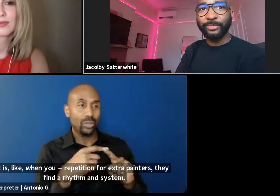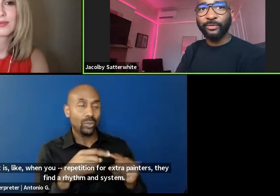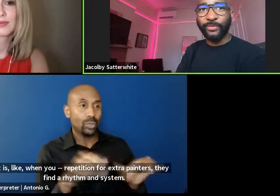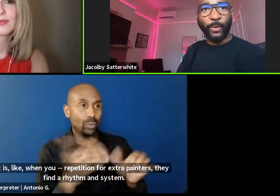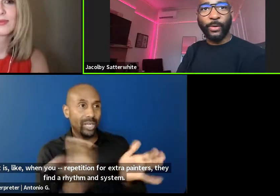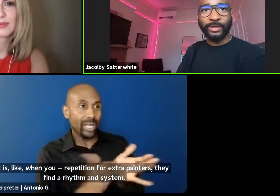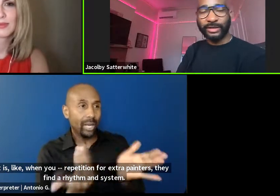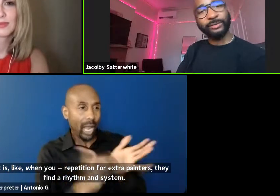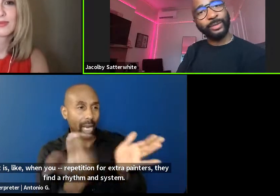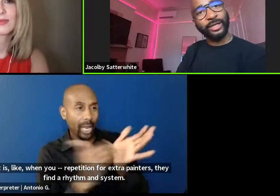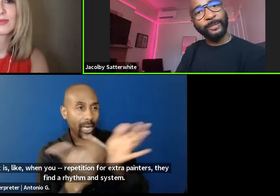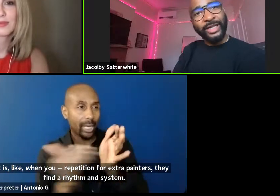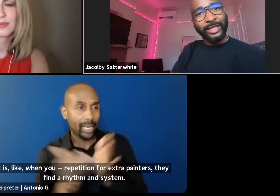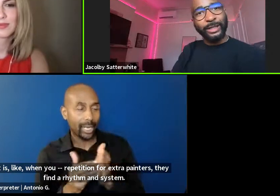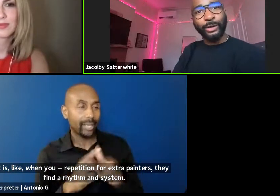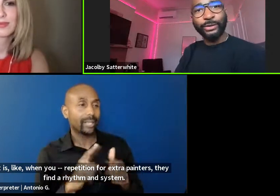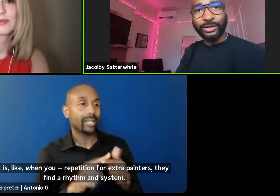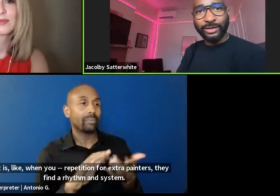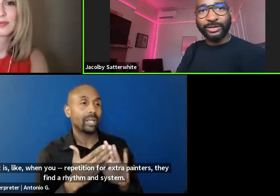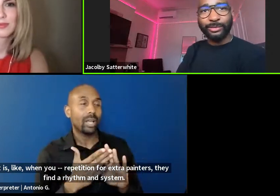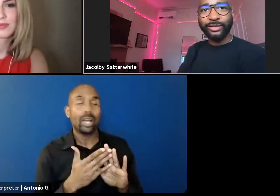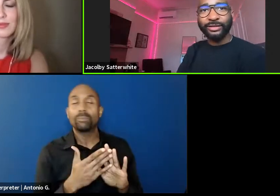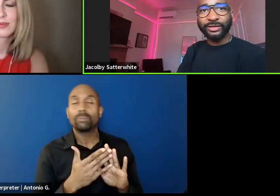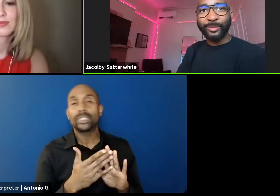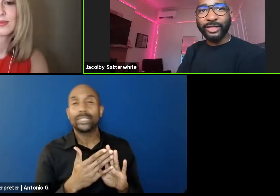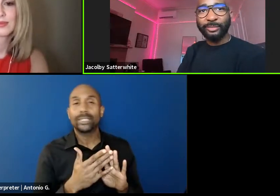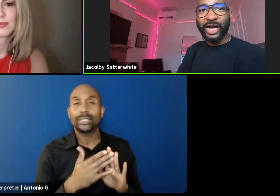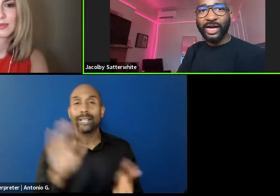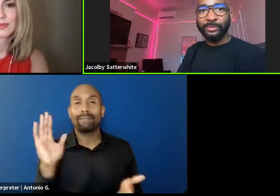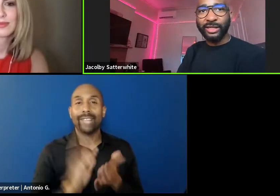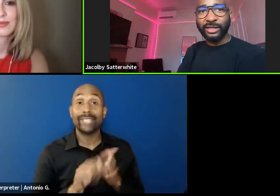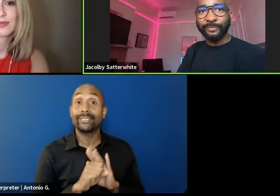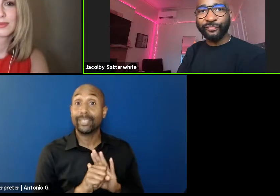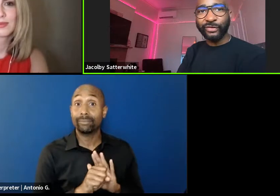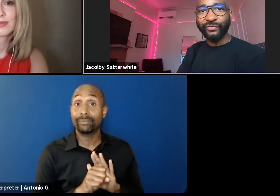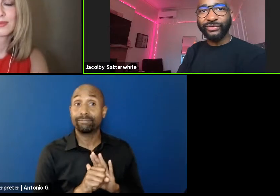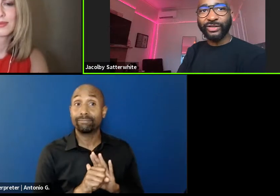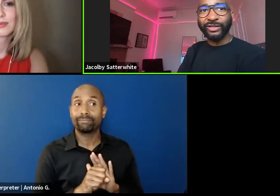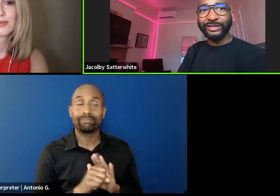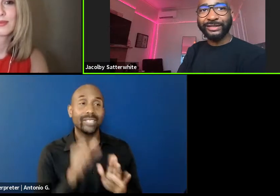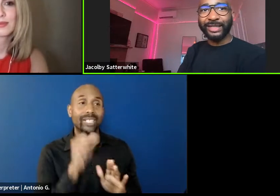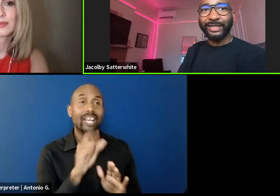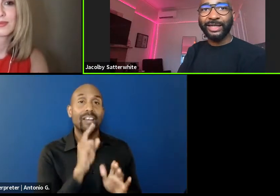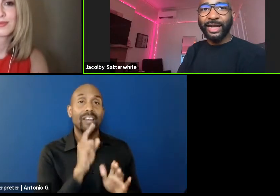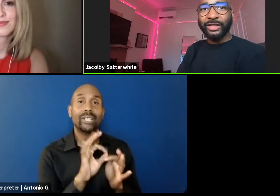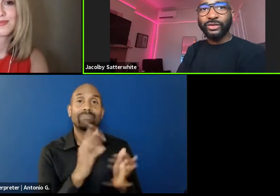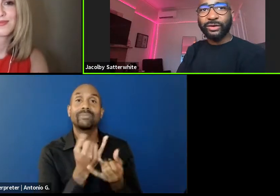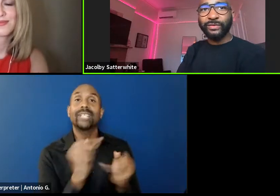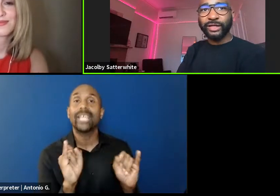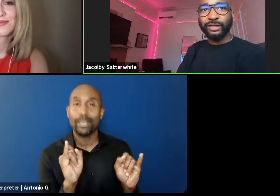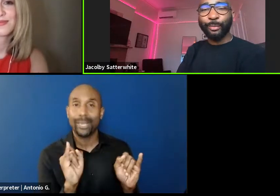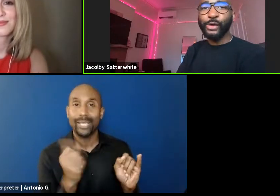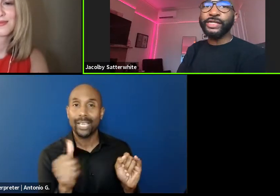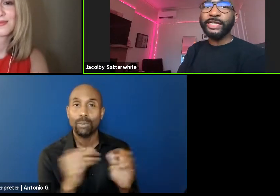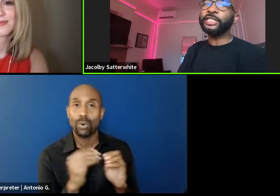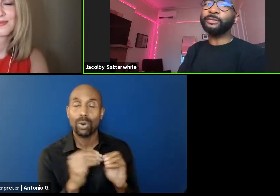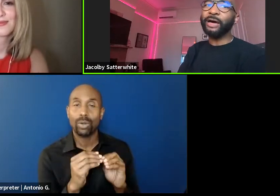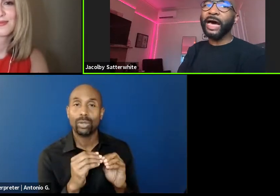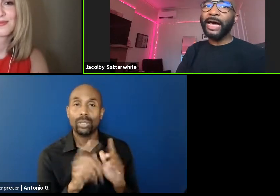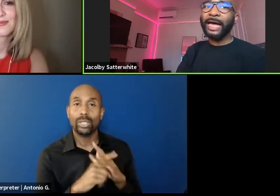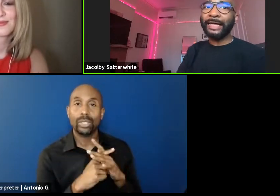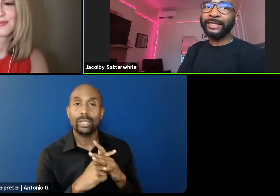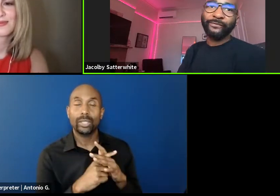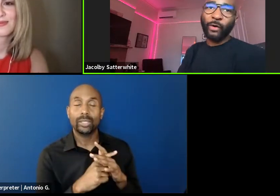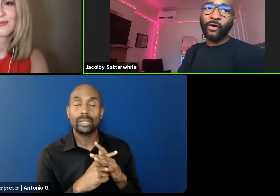It becomes a form. It loses its symbolism and its metonymy and start to see sort of like the pure